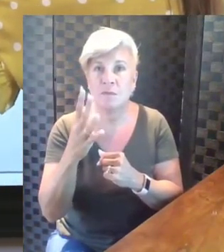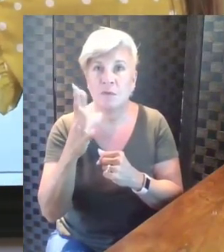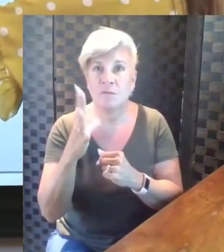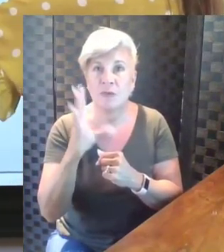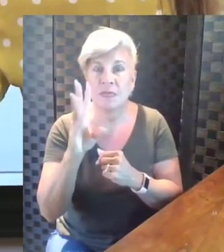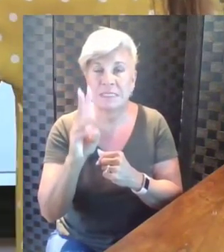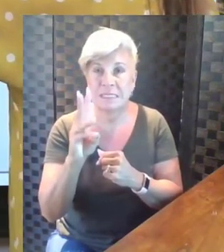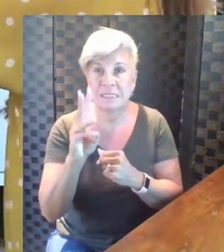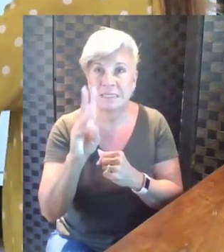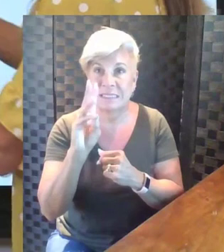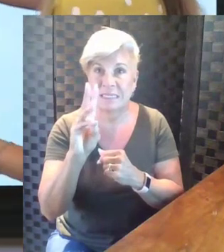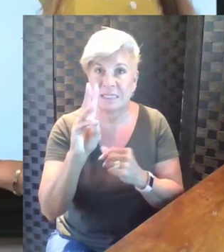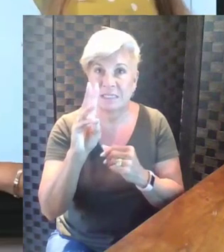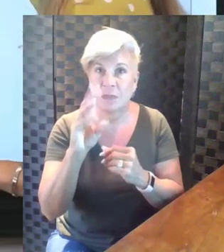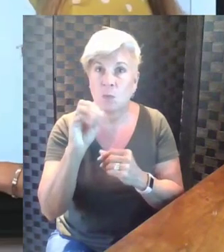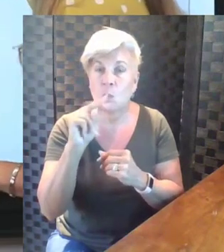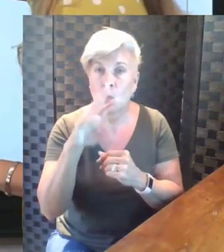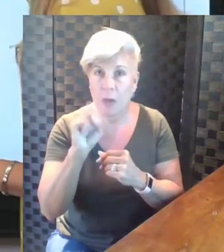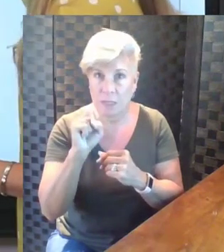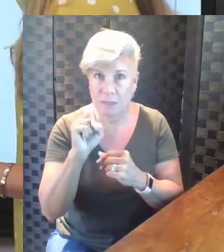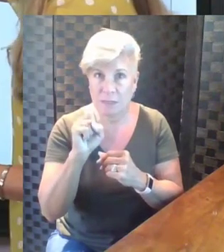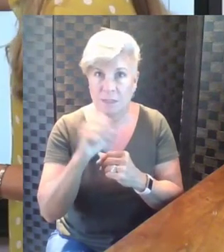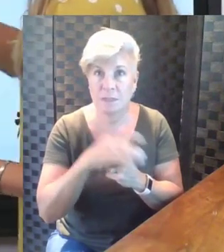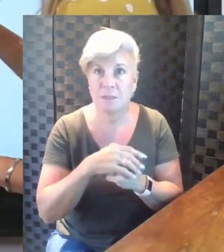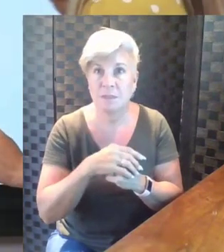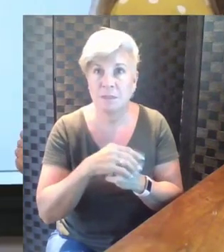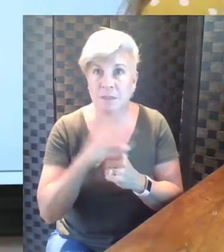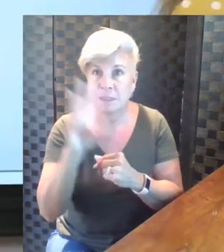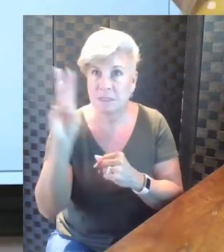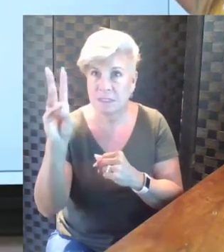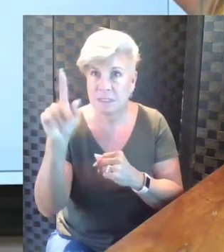have 6 1s.